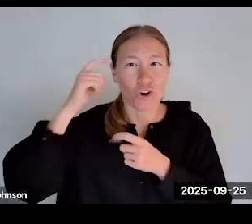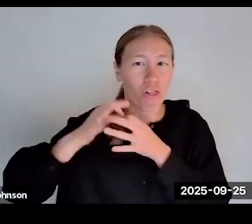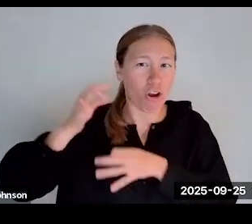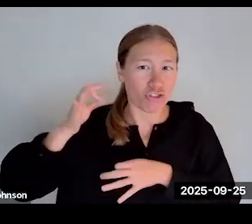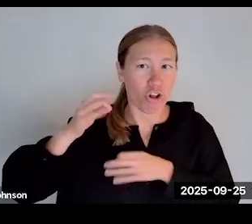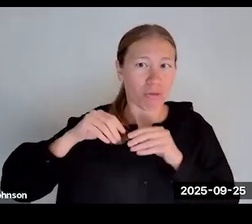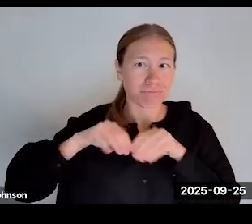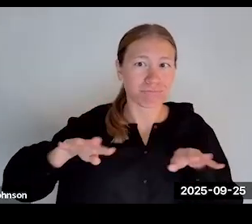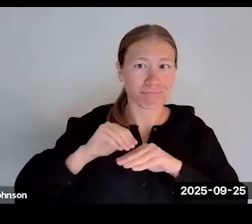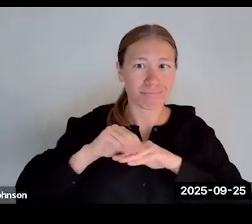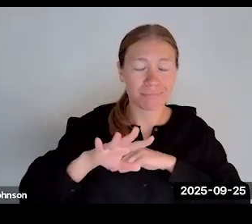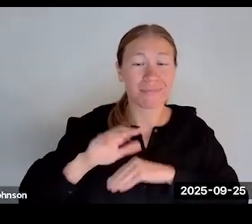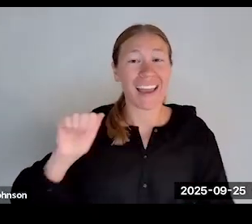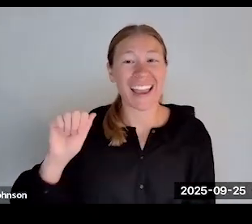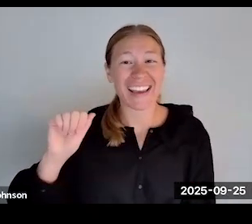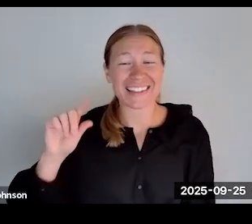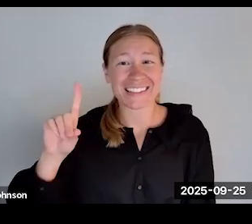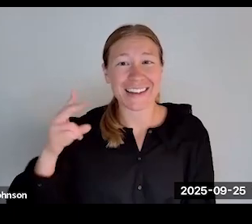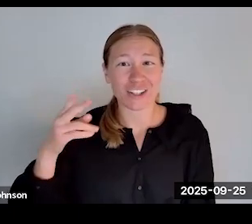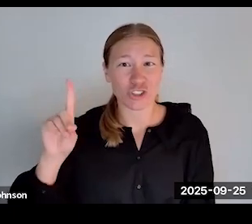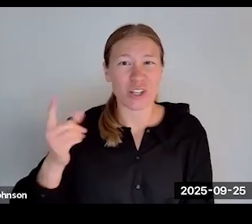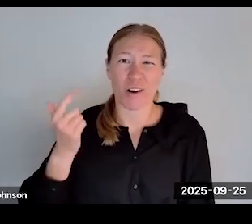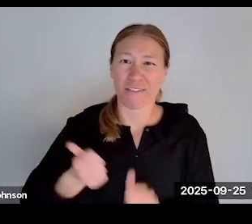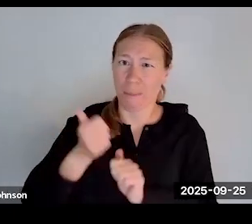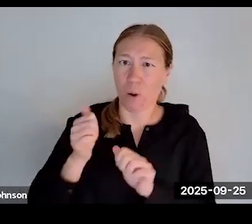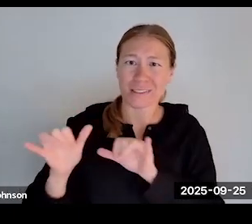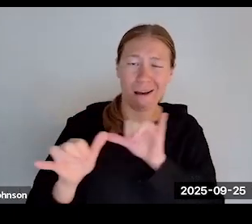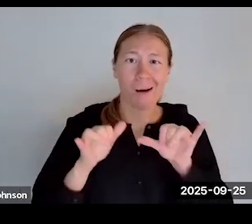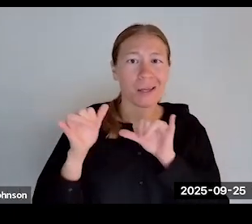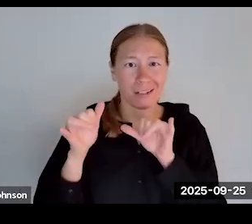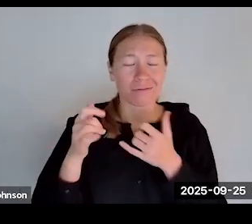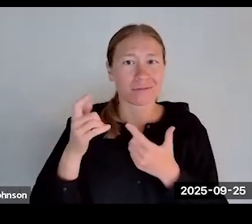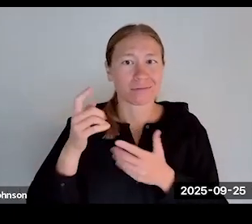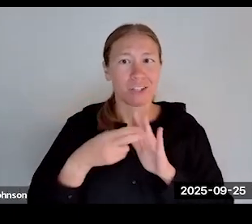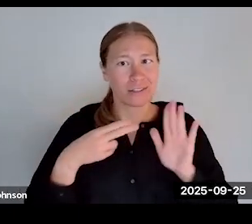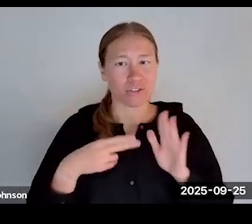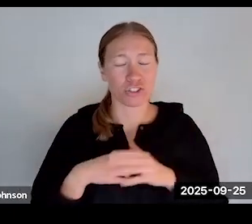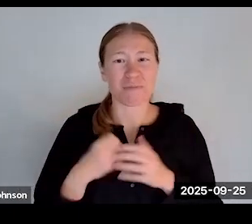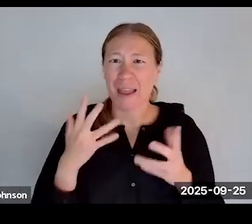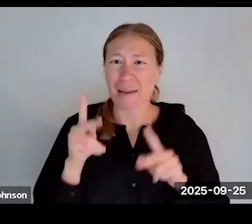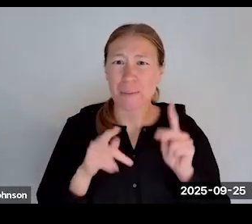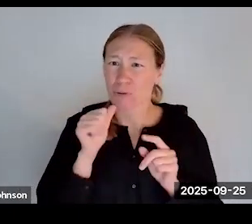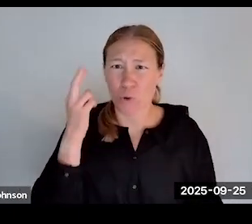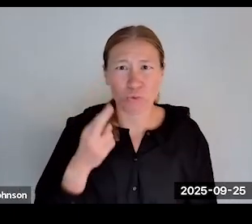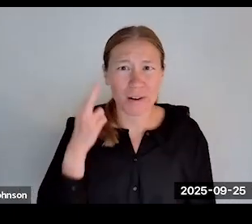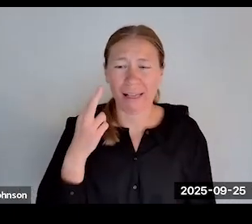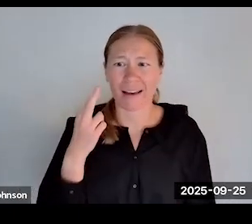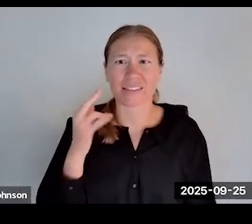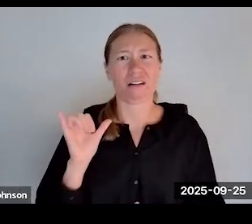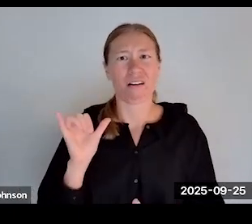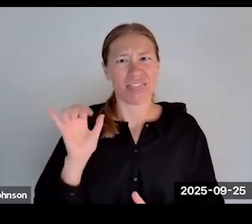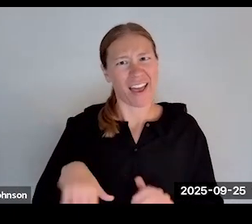ADHD being one of the most common neurodevelopmental conditions, yet many people don't realize it can be considered